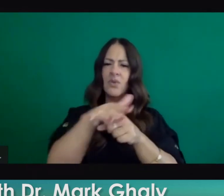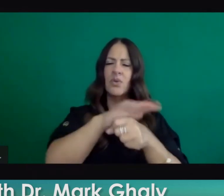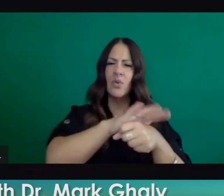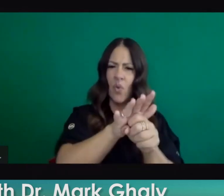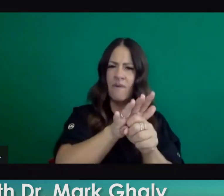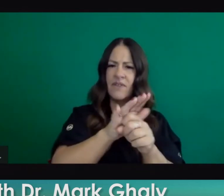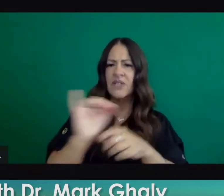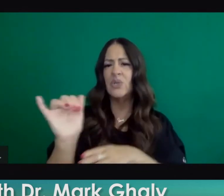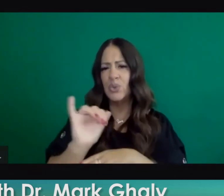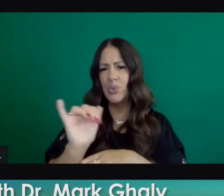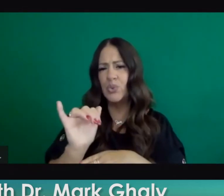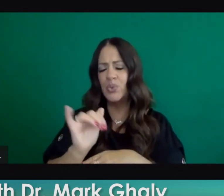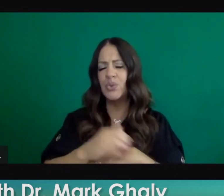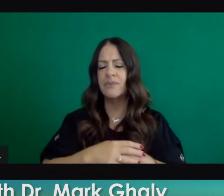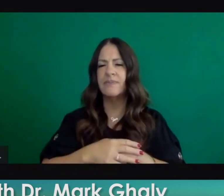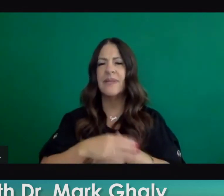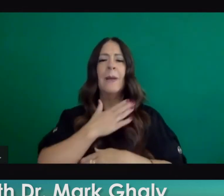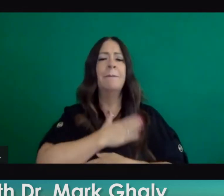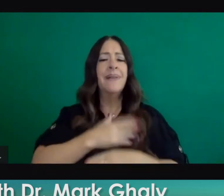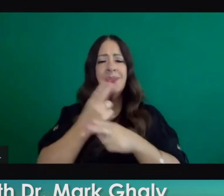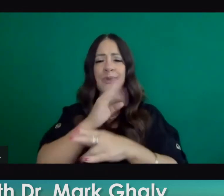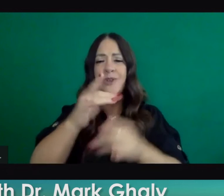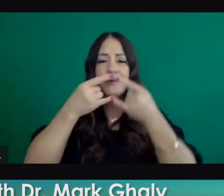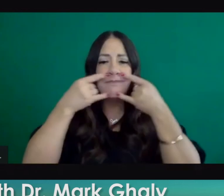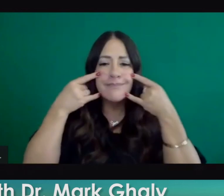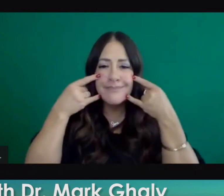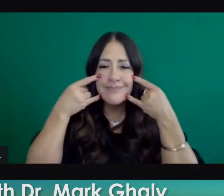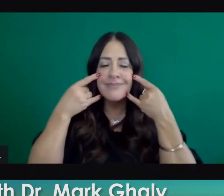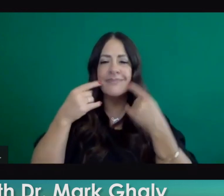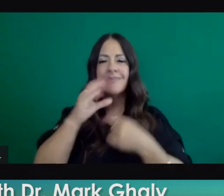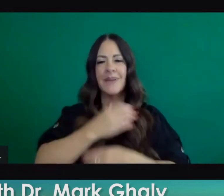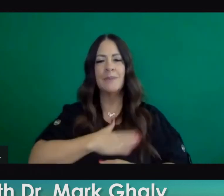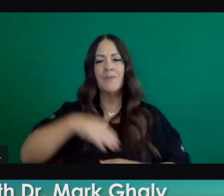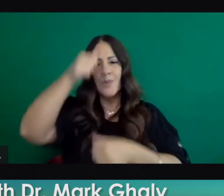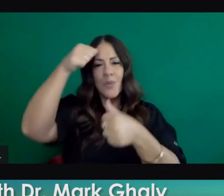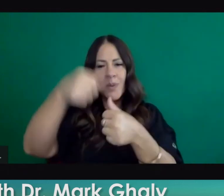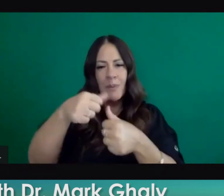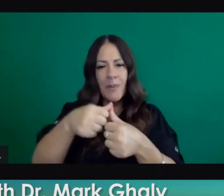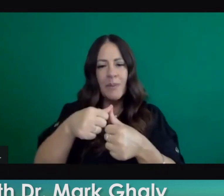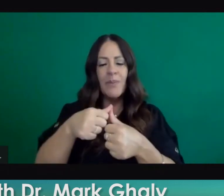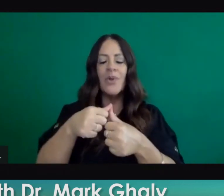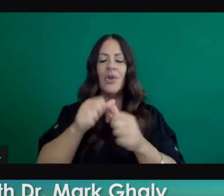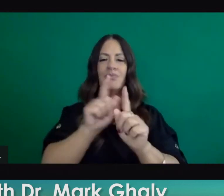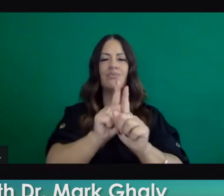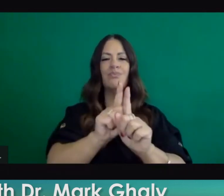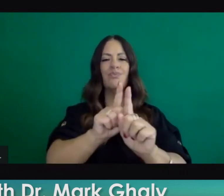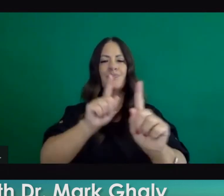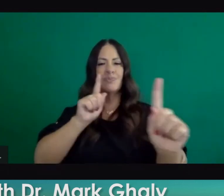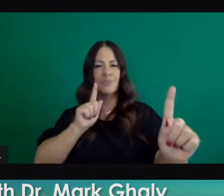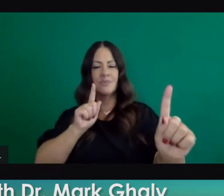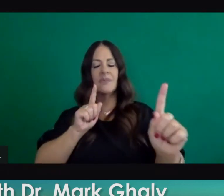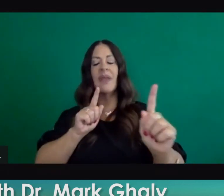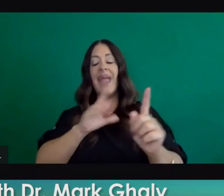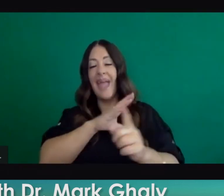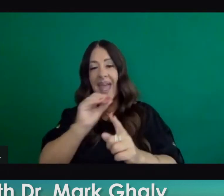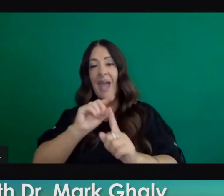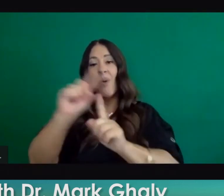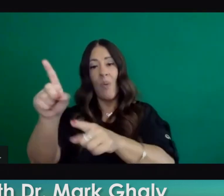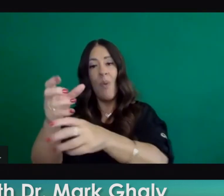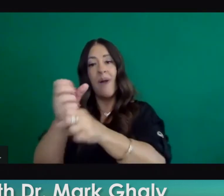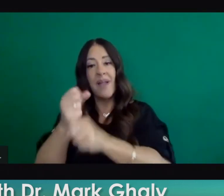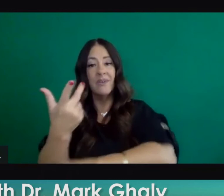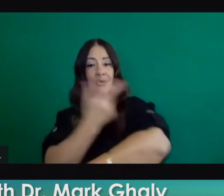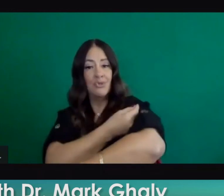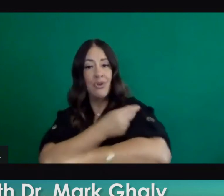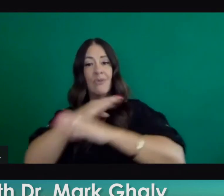again, please wear your mask. Remember the physical distancing, get your flu shot. And today,